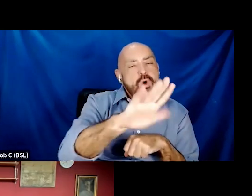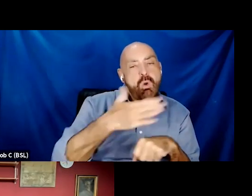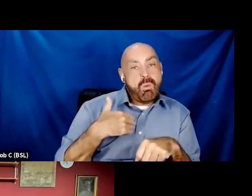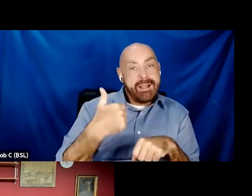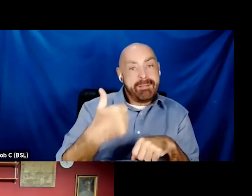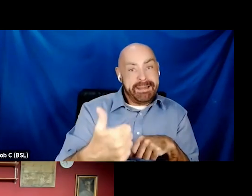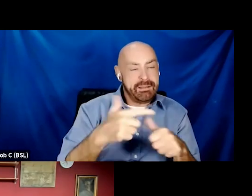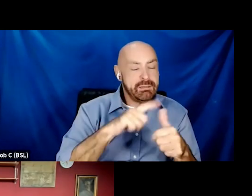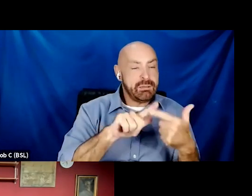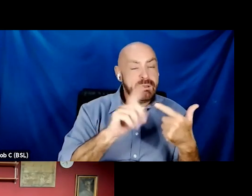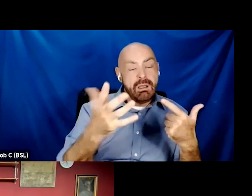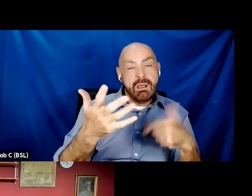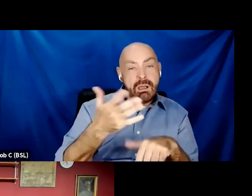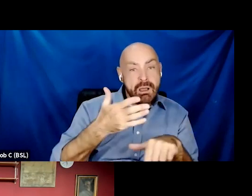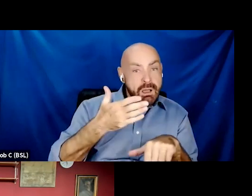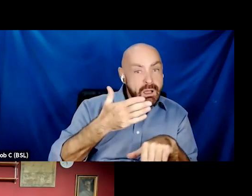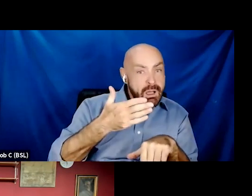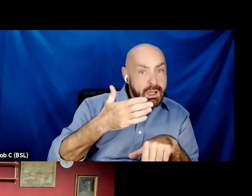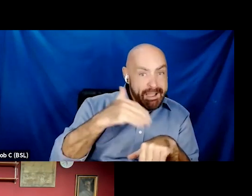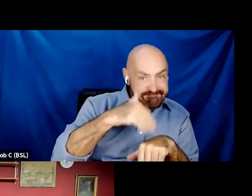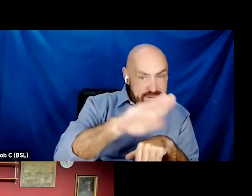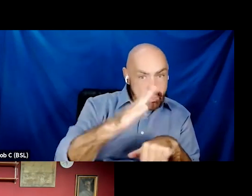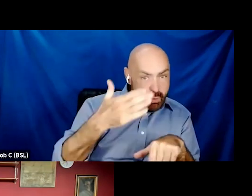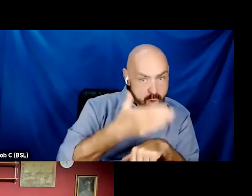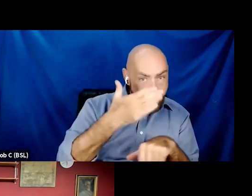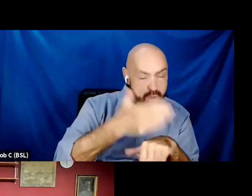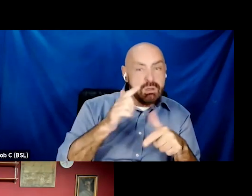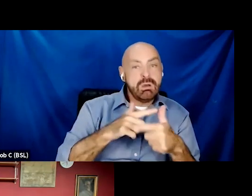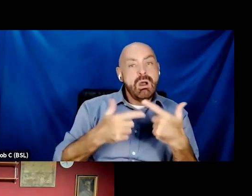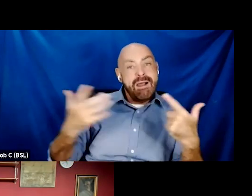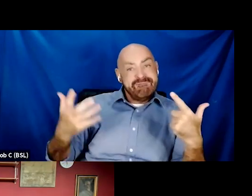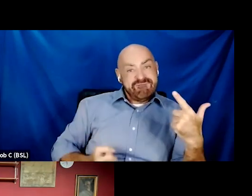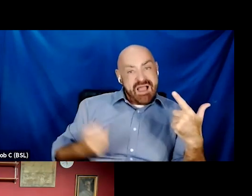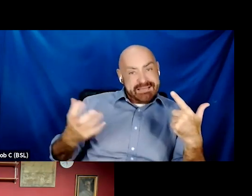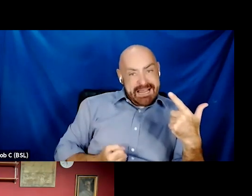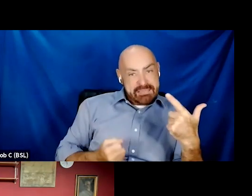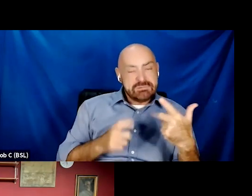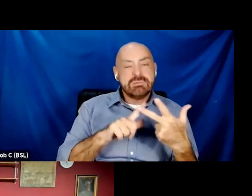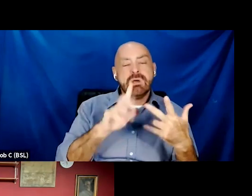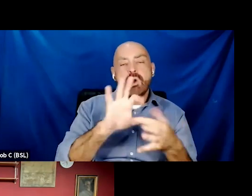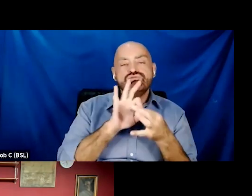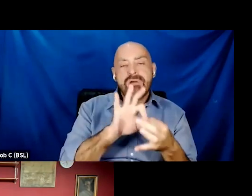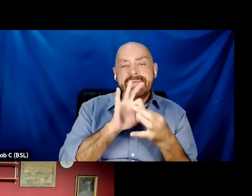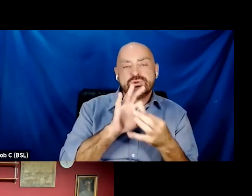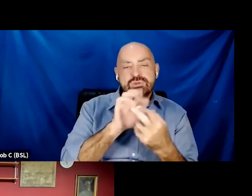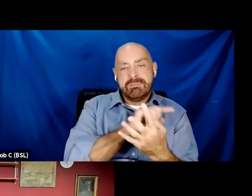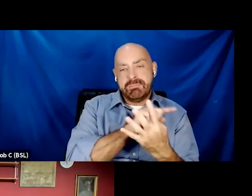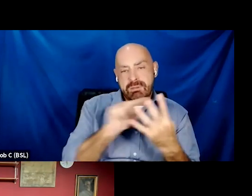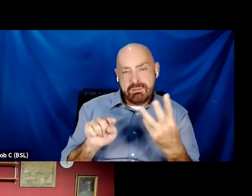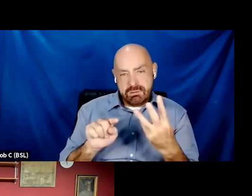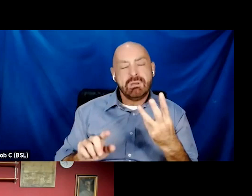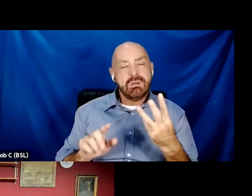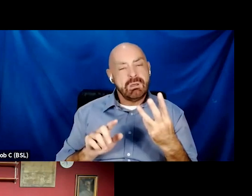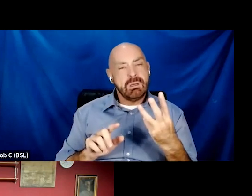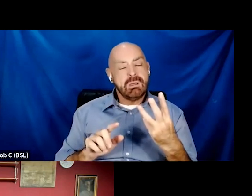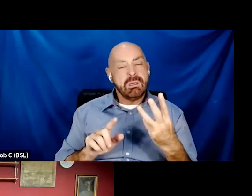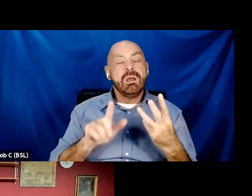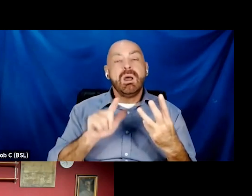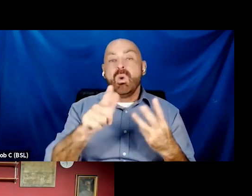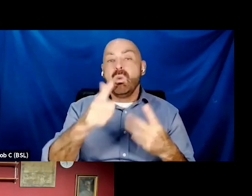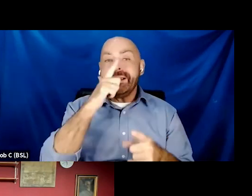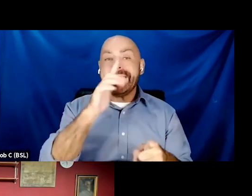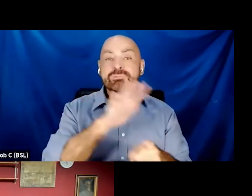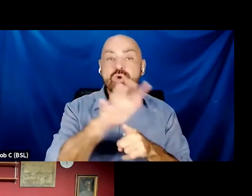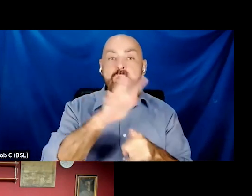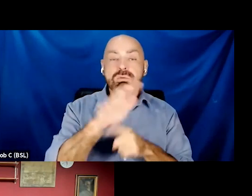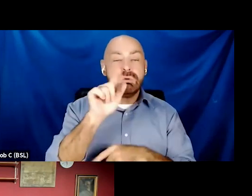is it affecting your work? How is it affecting your finances? How is it affecting your relationships? And they can joke about it, but at the start of the